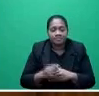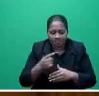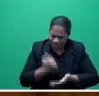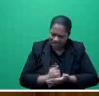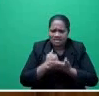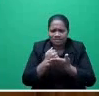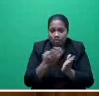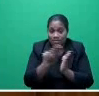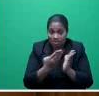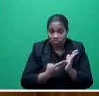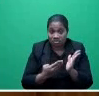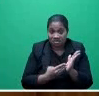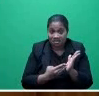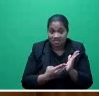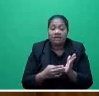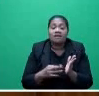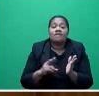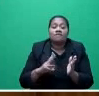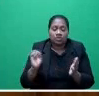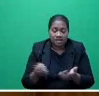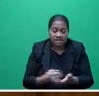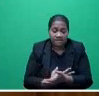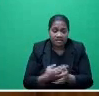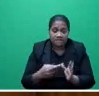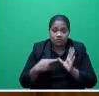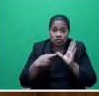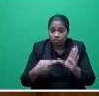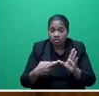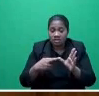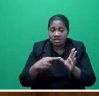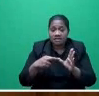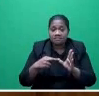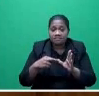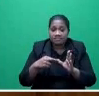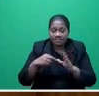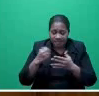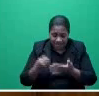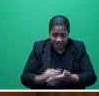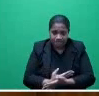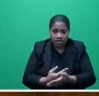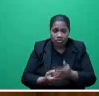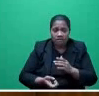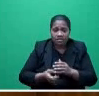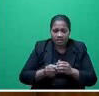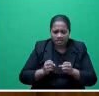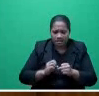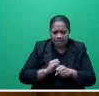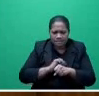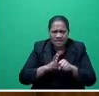support the budget for the effective response to the impact of current pandemic and responsible